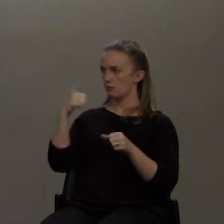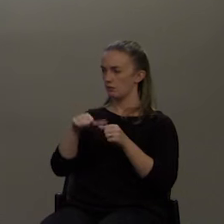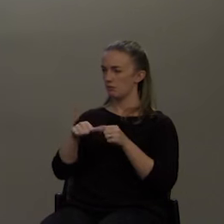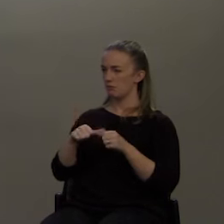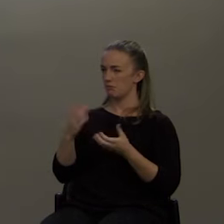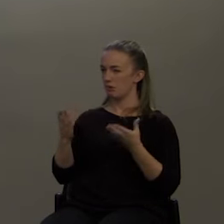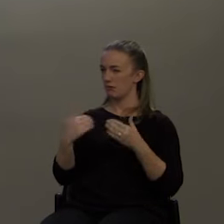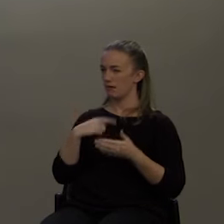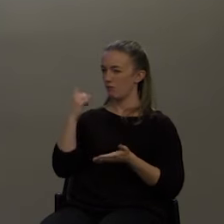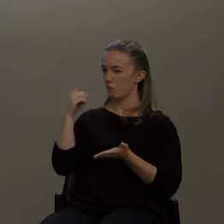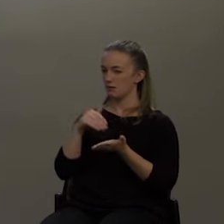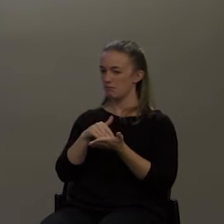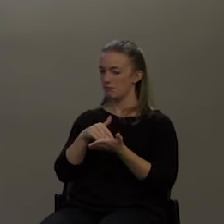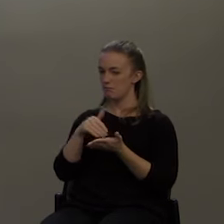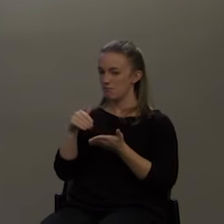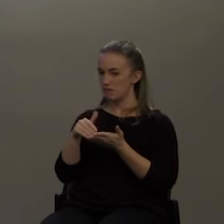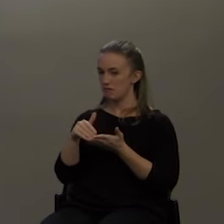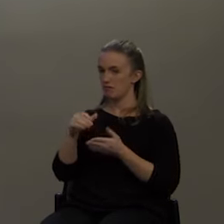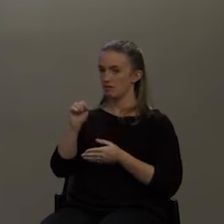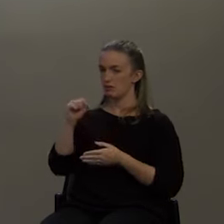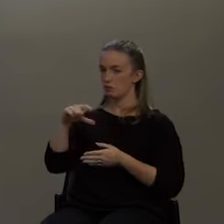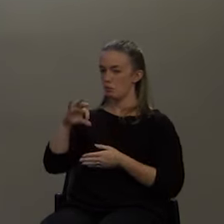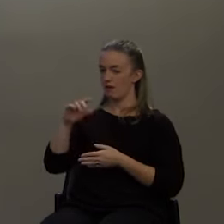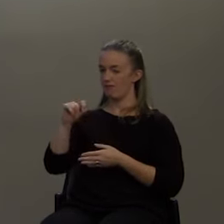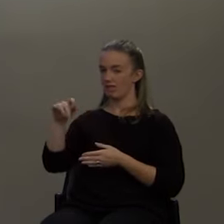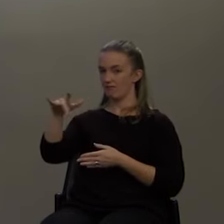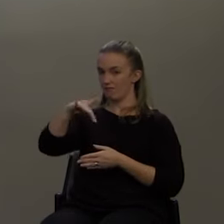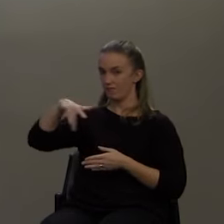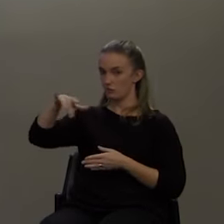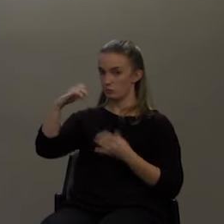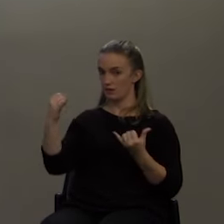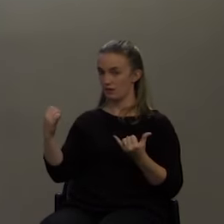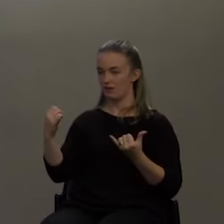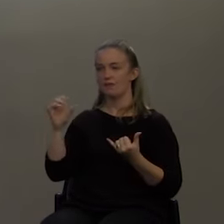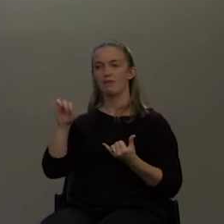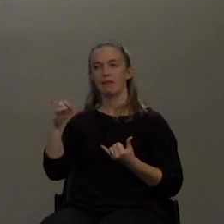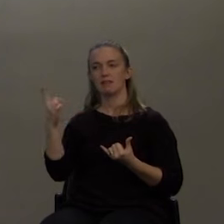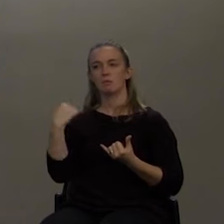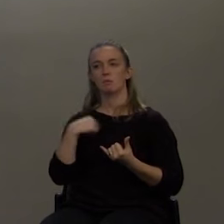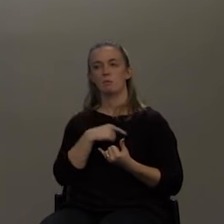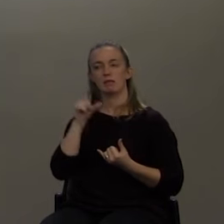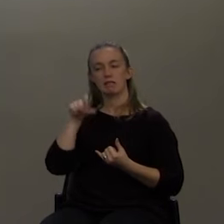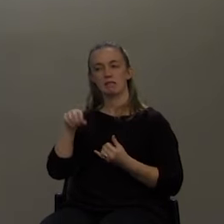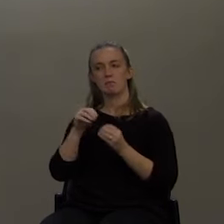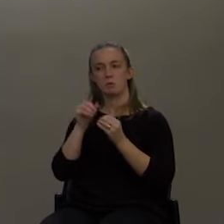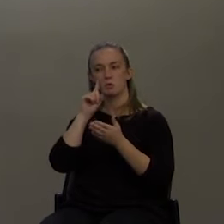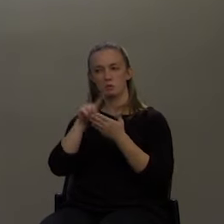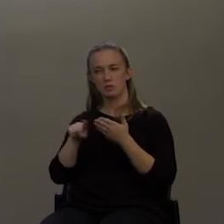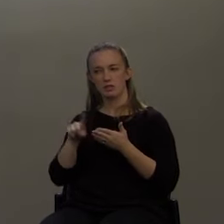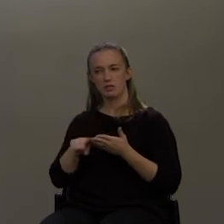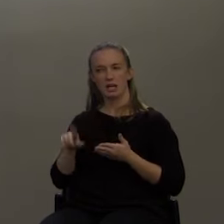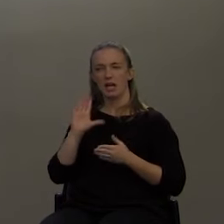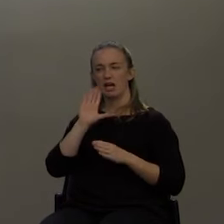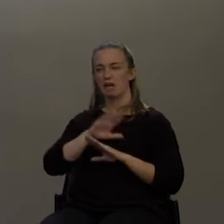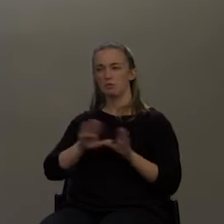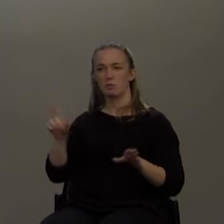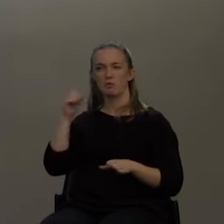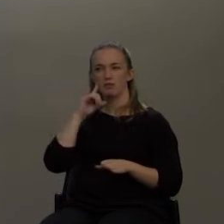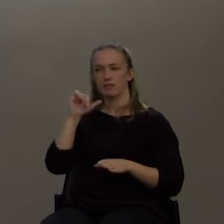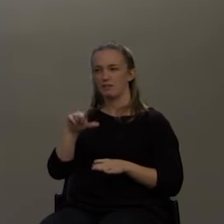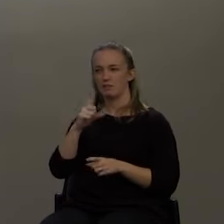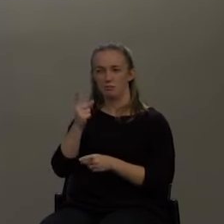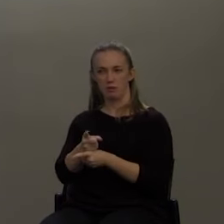County. Am I wrong about that? It's something that I think we need to look into. That feels like a lot for the community, but let's